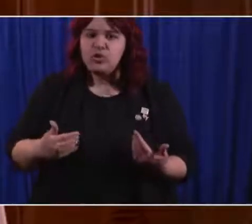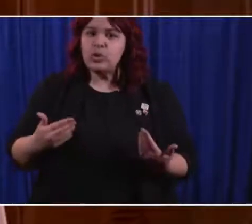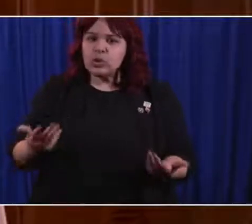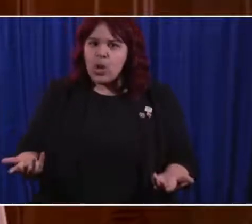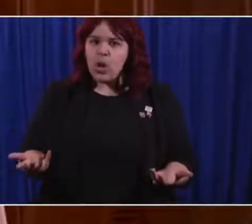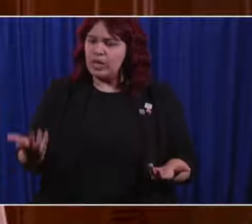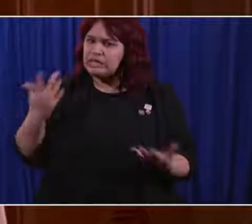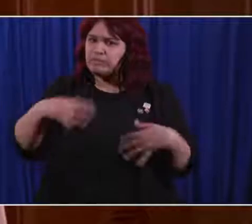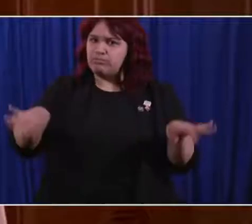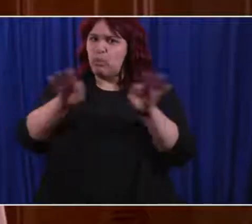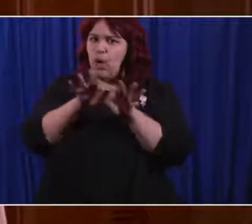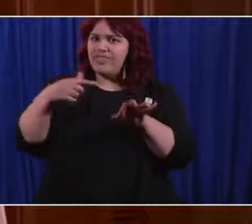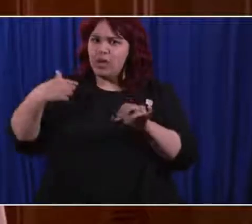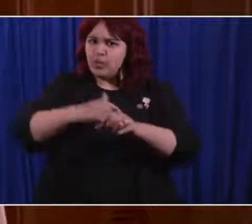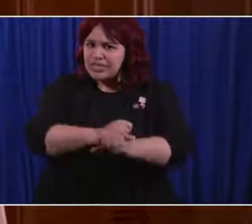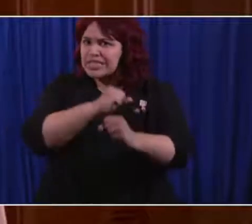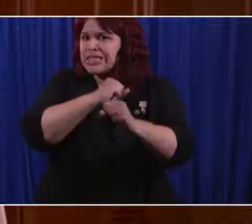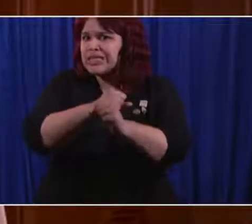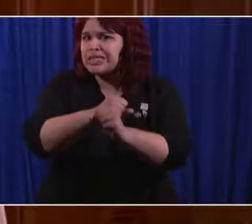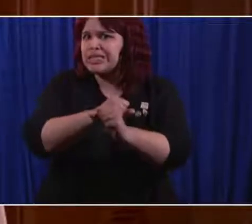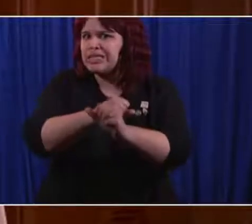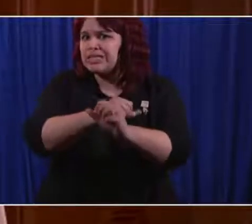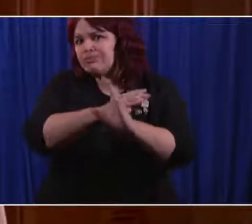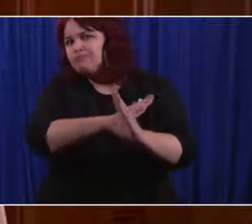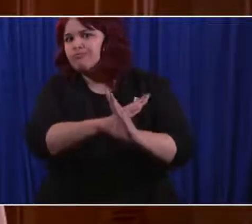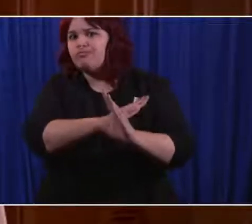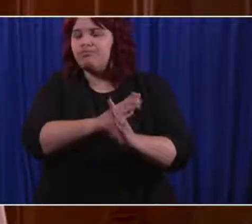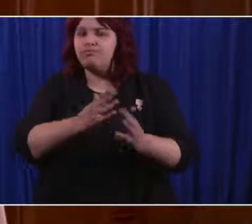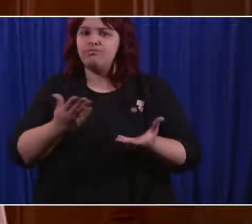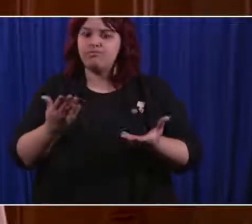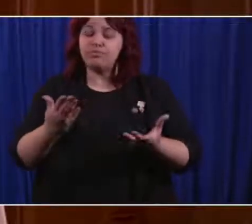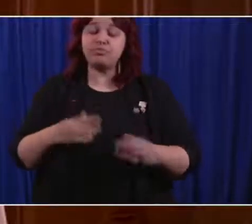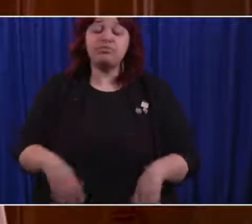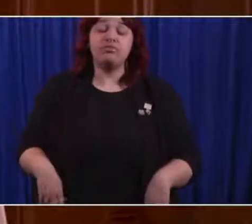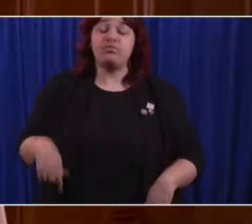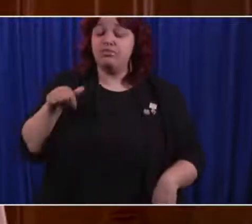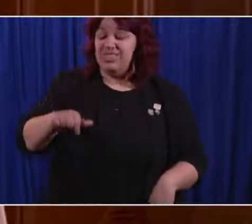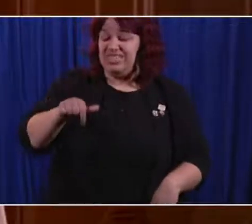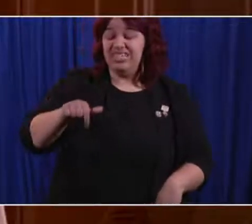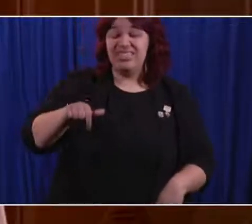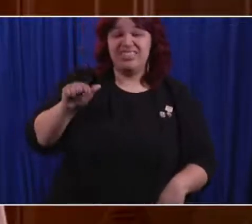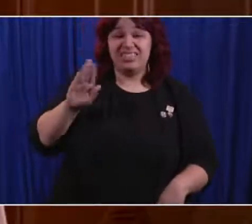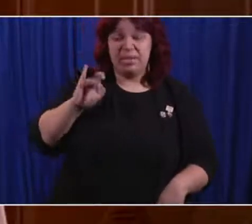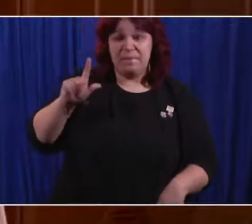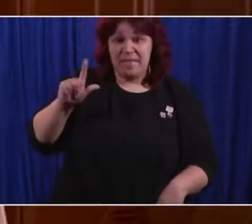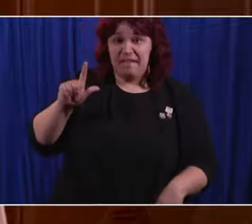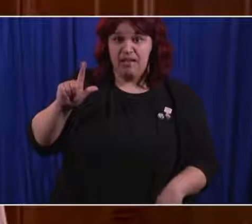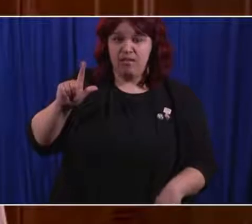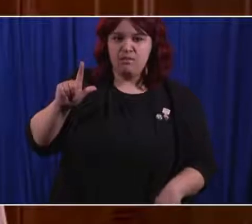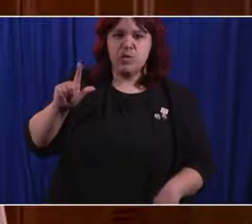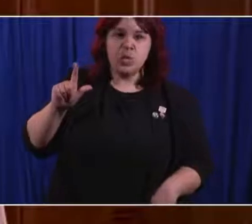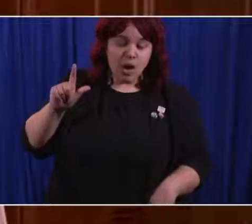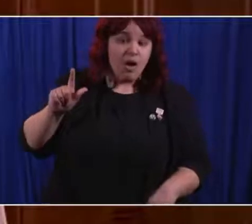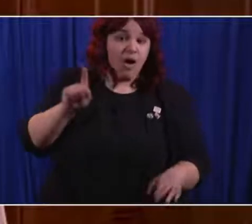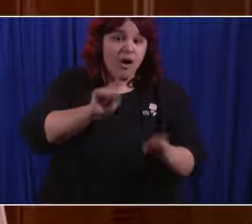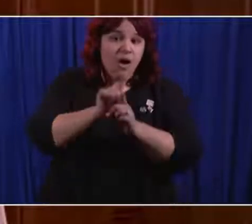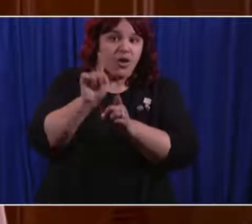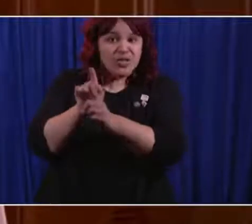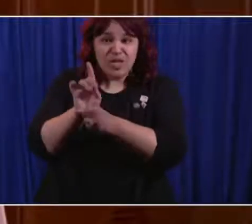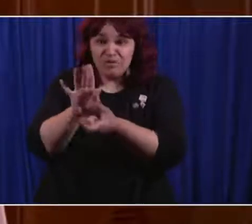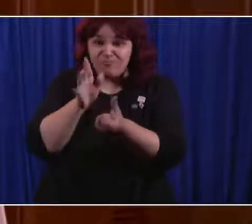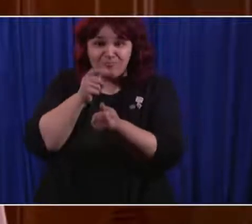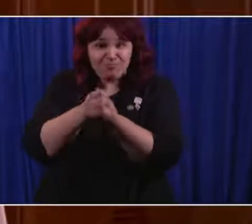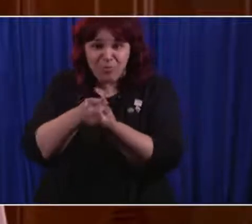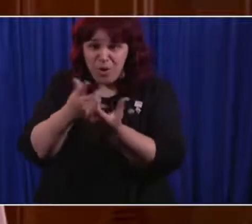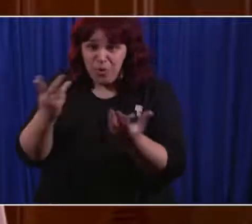bill further, just to take another example, maybe an even more kind of routine example, and that is